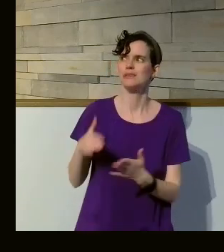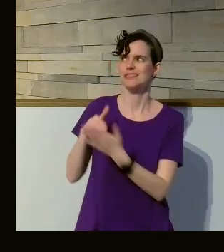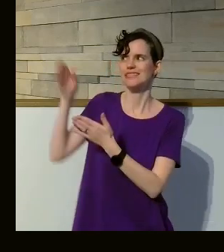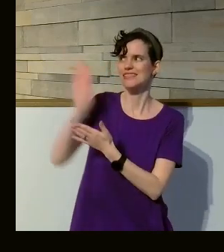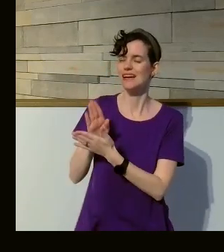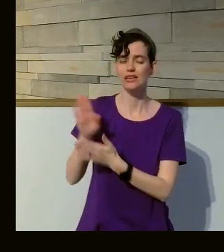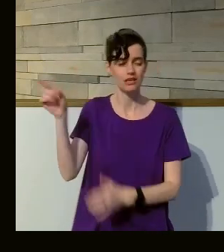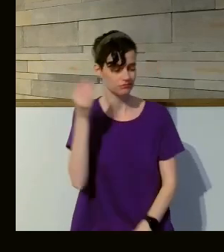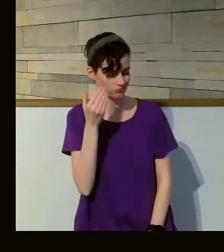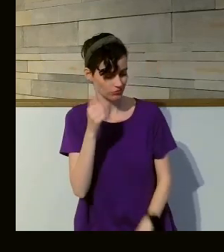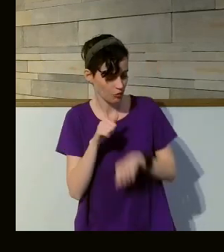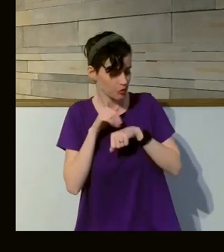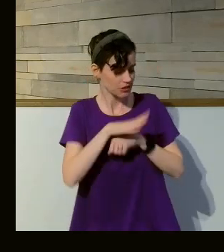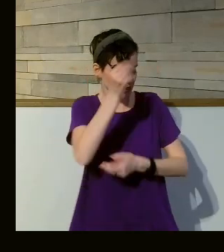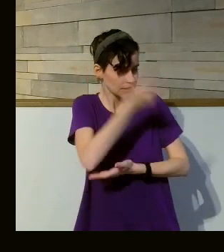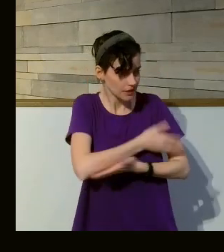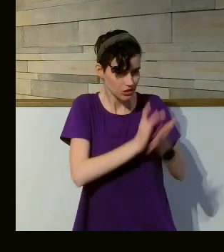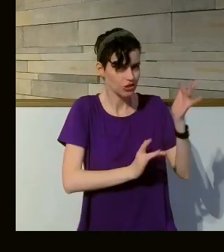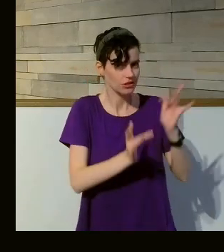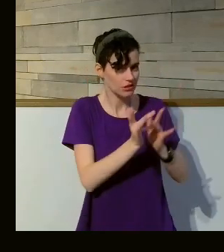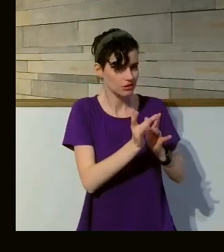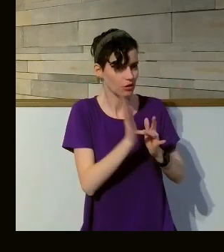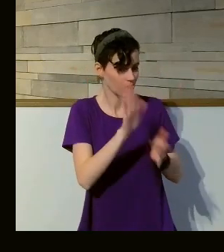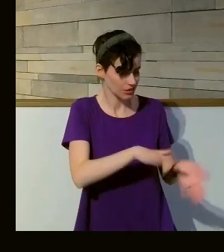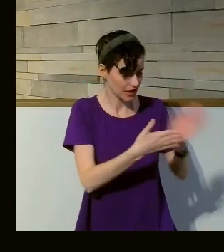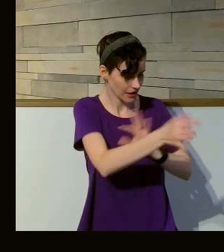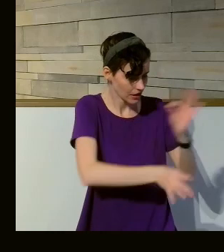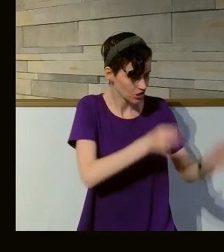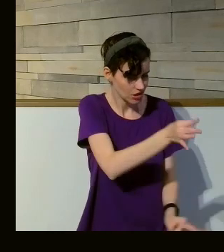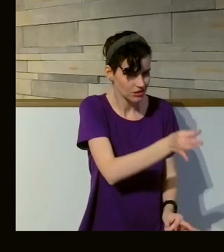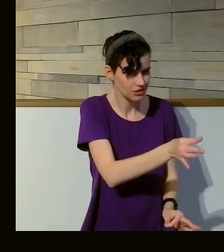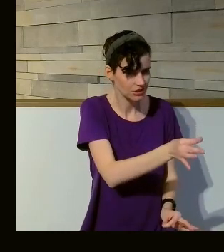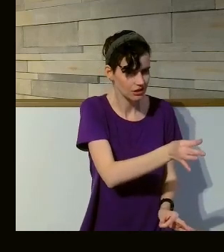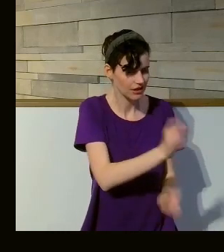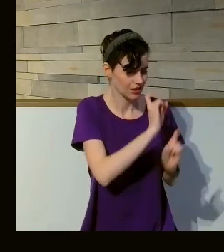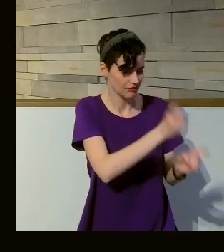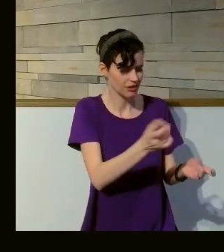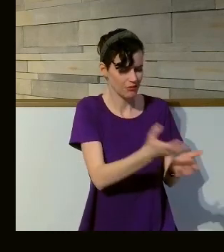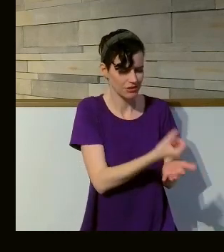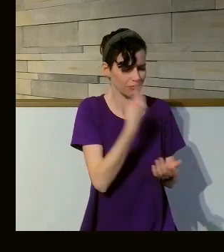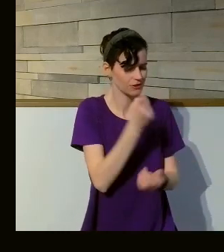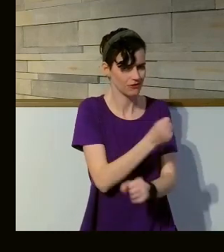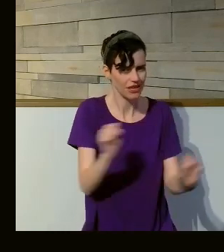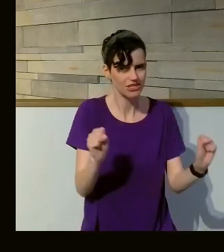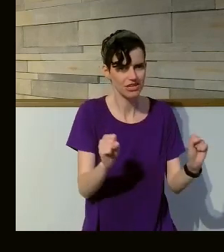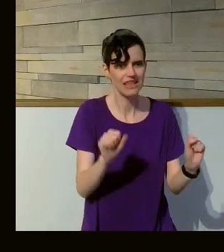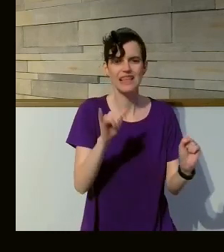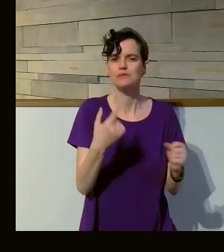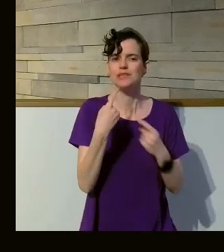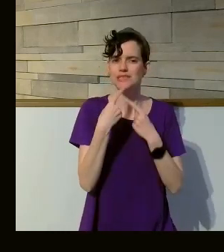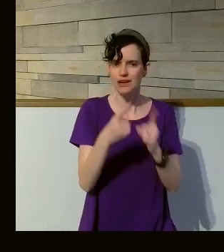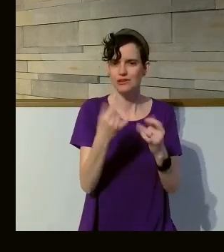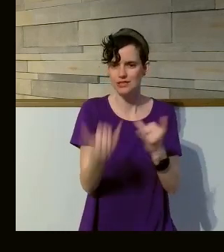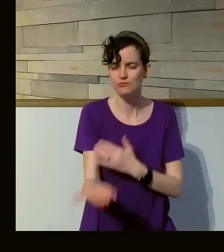what? I'm going to send my divine son, Jesus. He's going to die for you to give you a chance at salvation. Folks, that's what we say this morning. We're going to